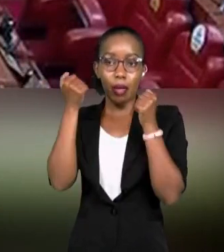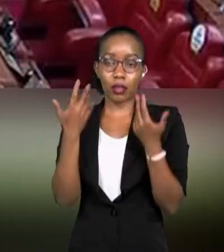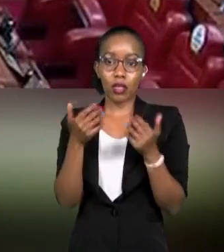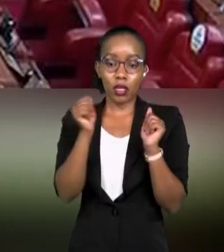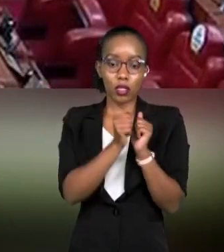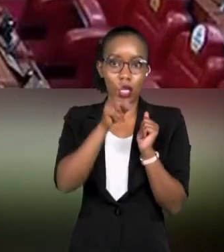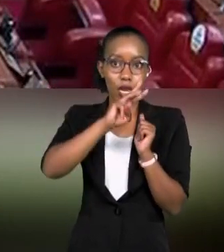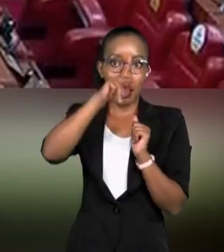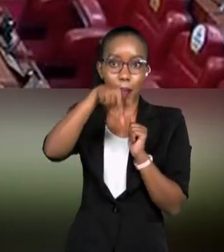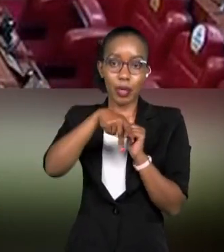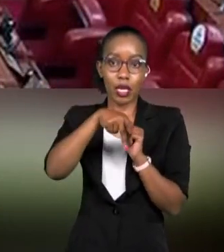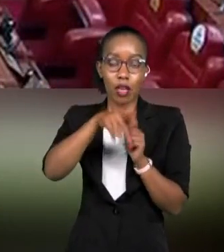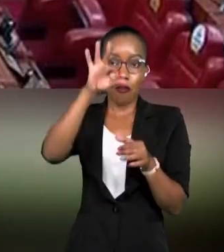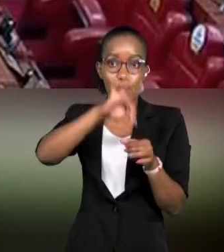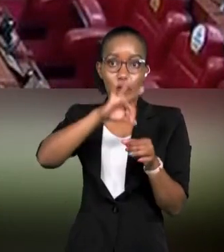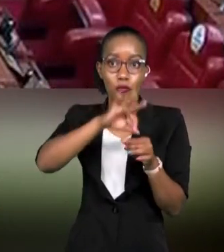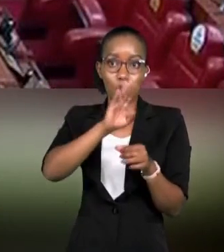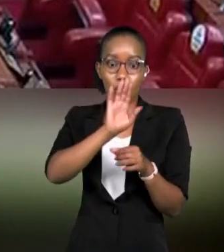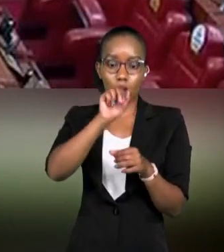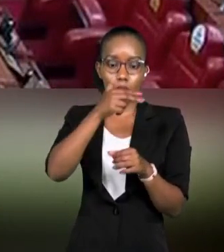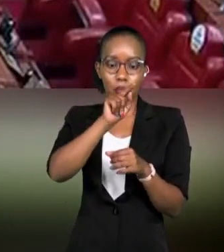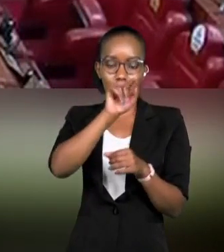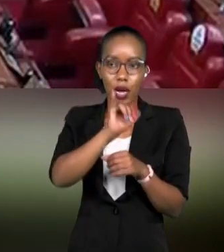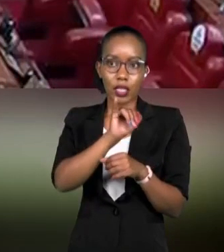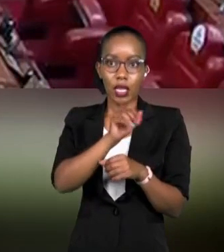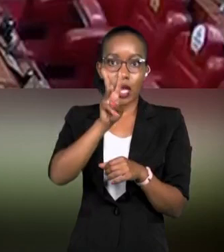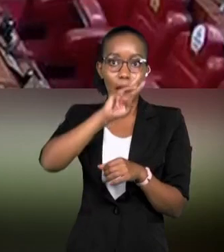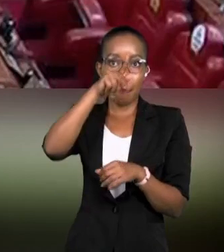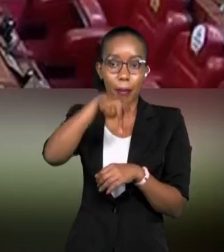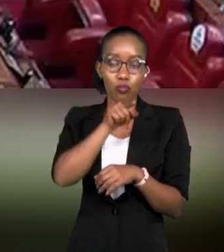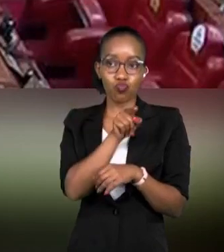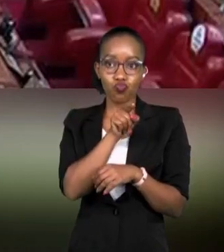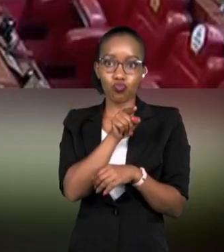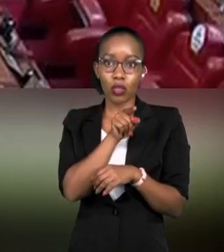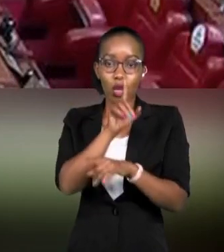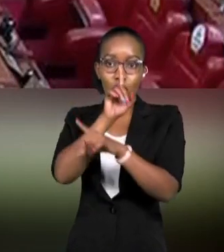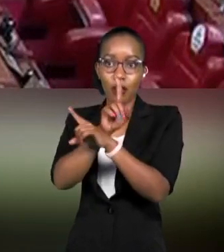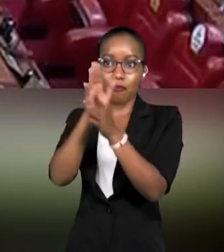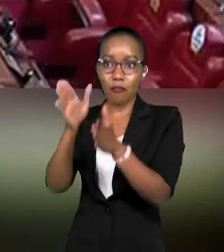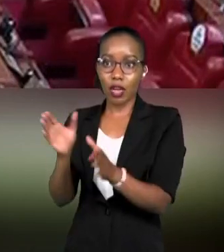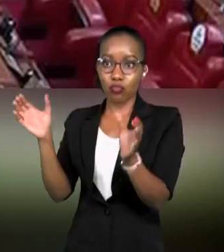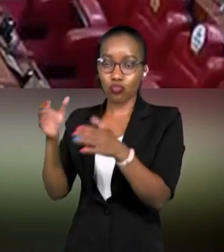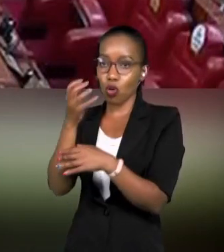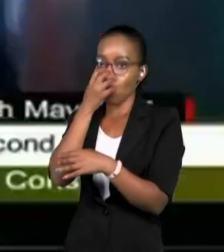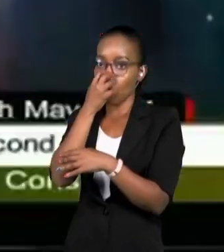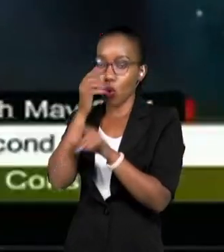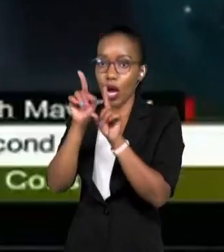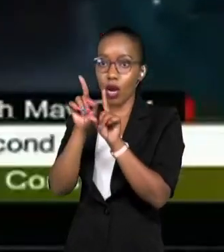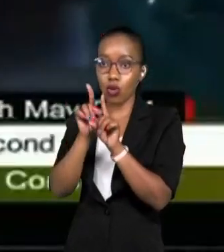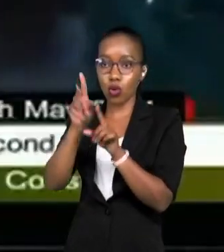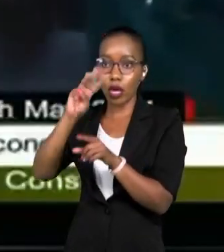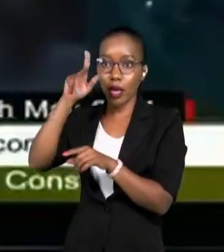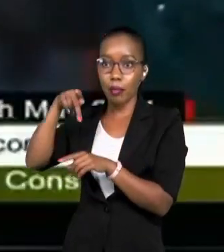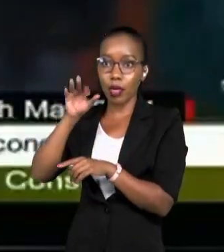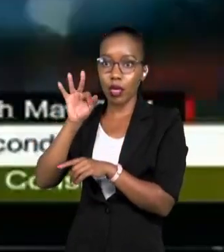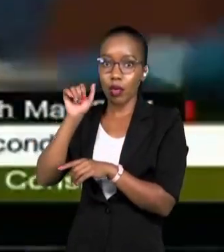MPs pulled a surprise vote, including Bahati MP Kimani Ngonziri, a fierce defender of the hustler movement, and Msambweni MP